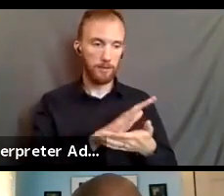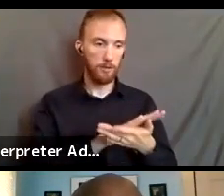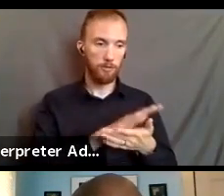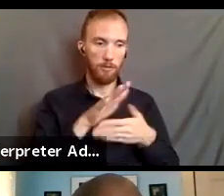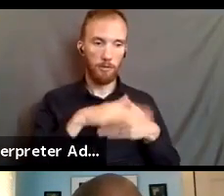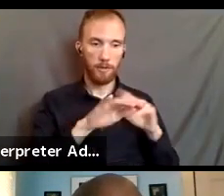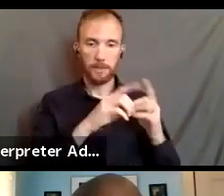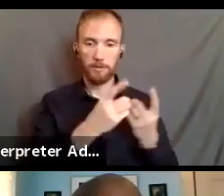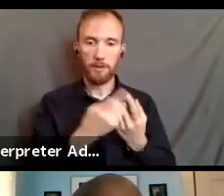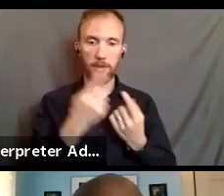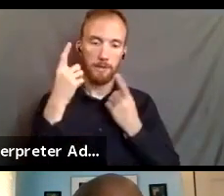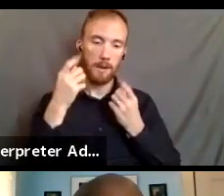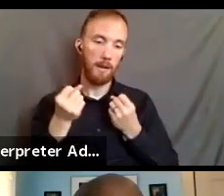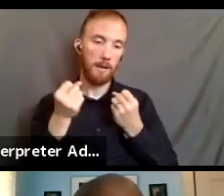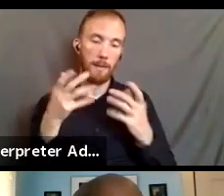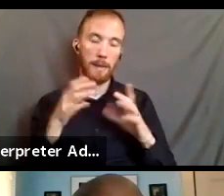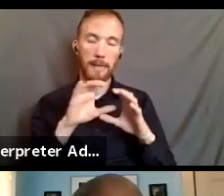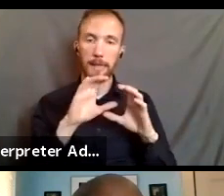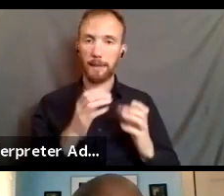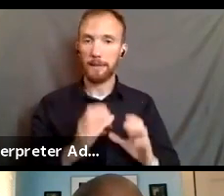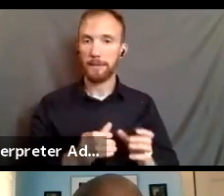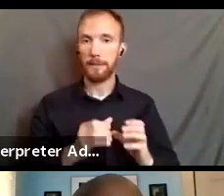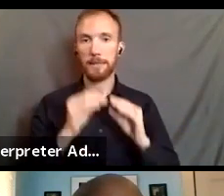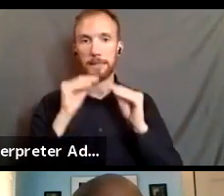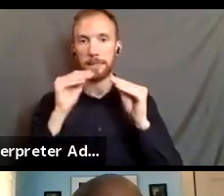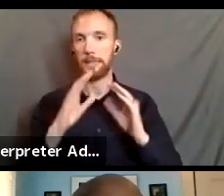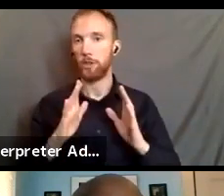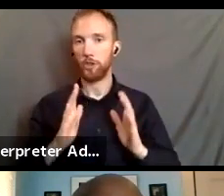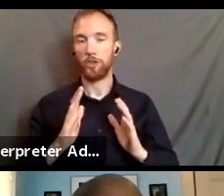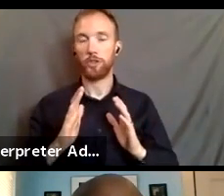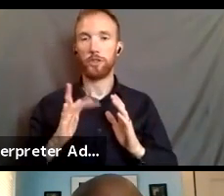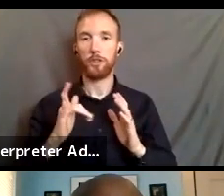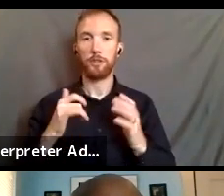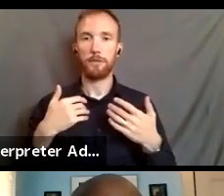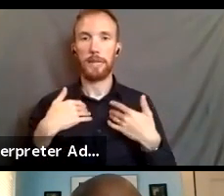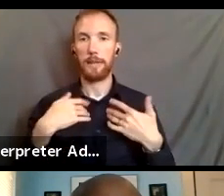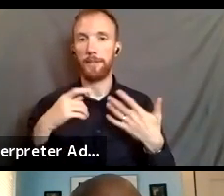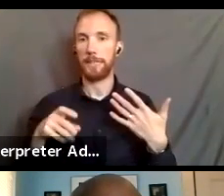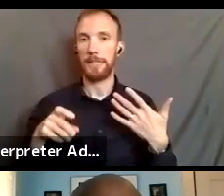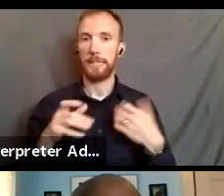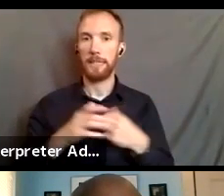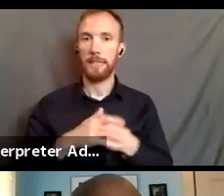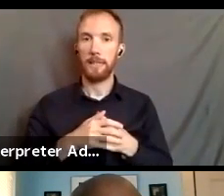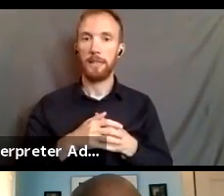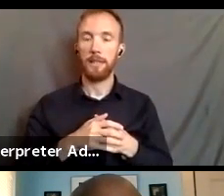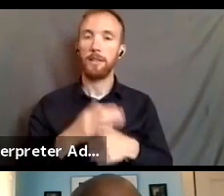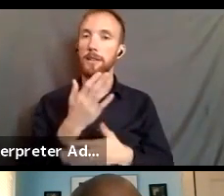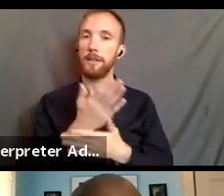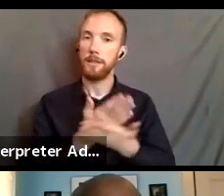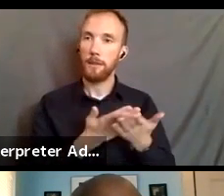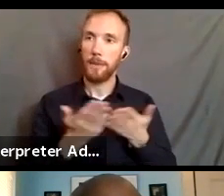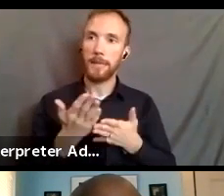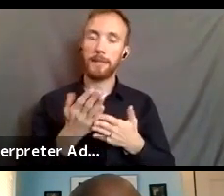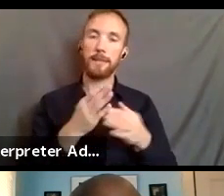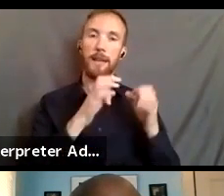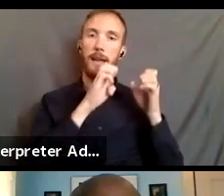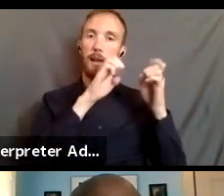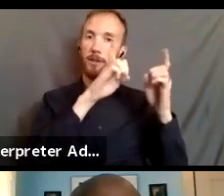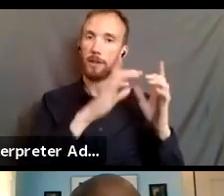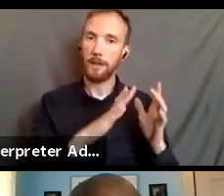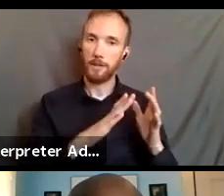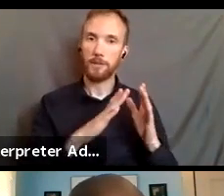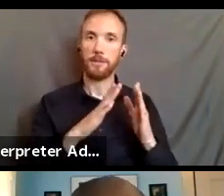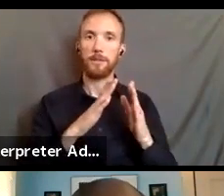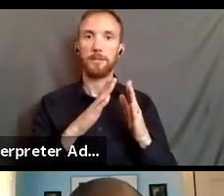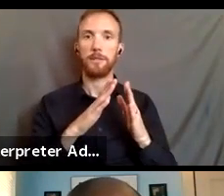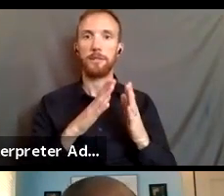teachers there there are things that by necessity both educators and students and families um have